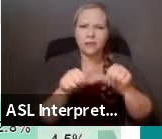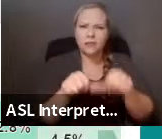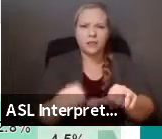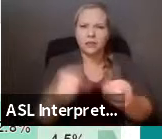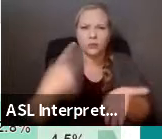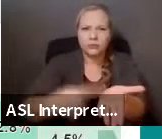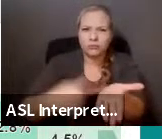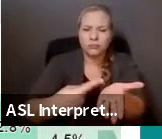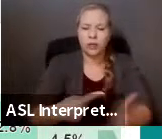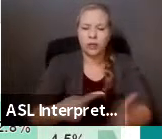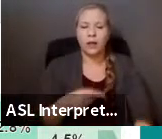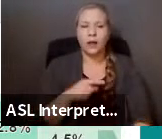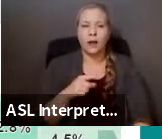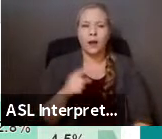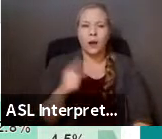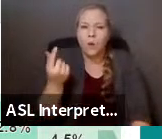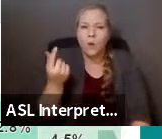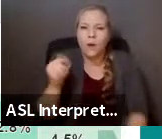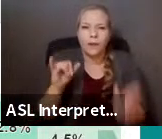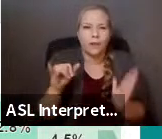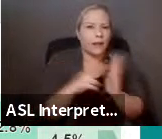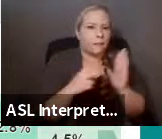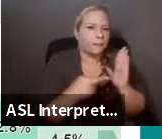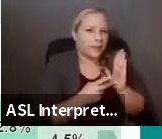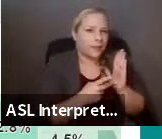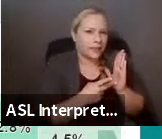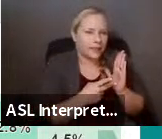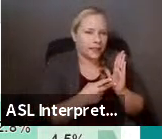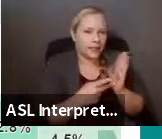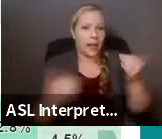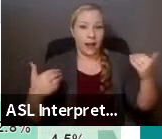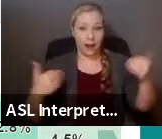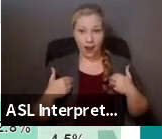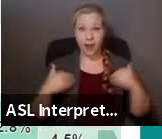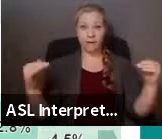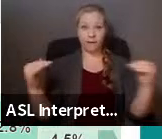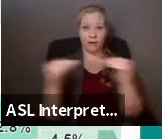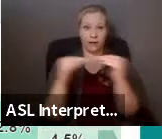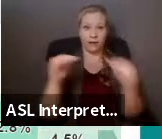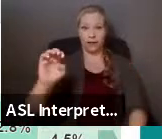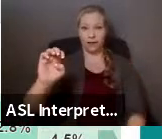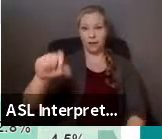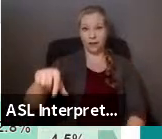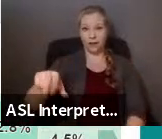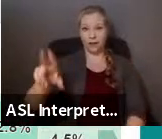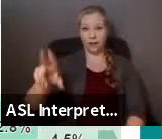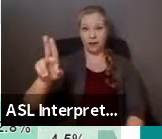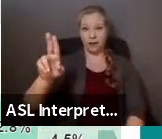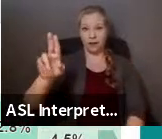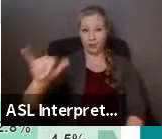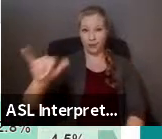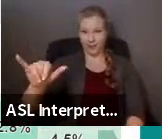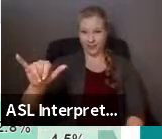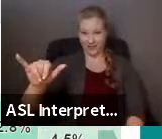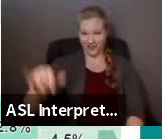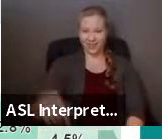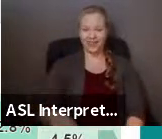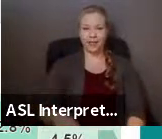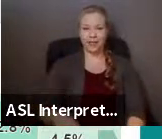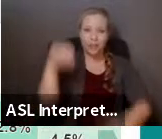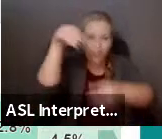to apply the equity lens to active transportation? We know it's not we'd like to think that